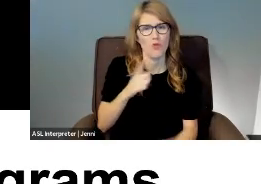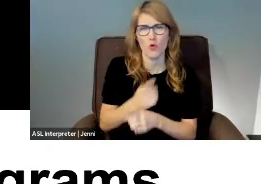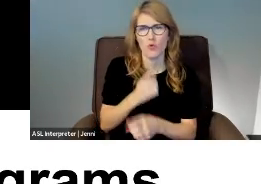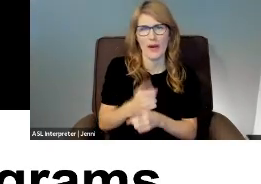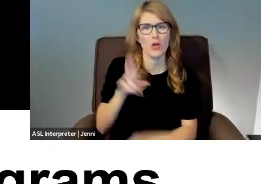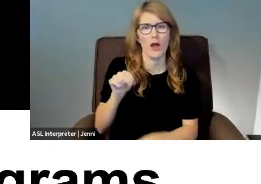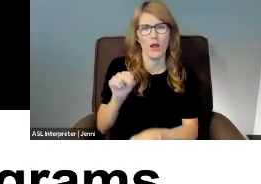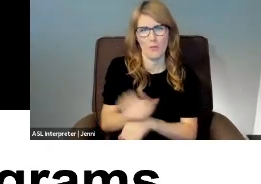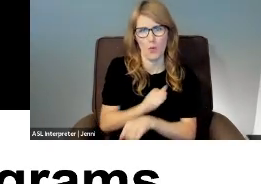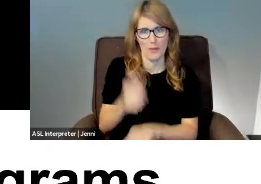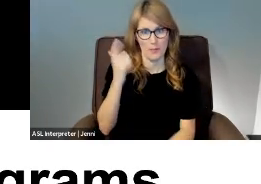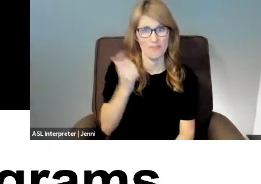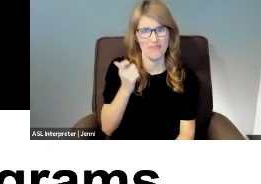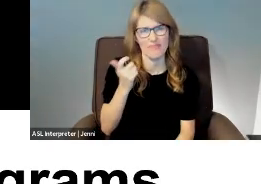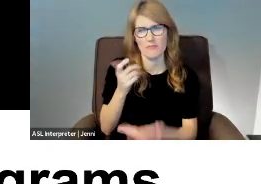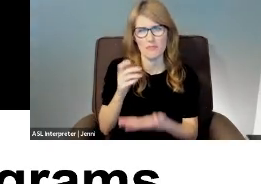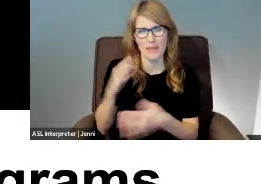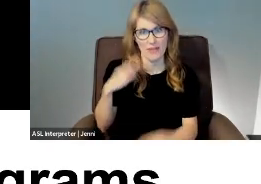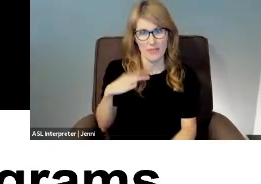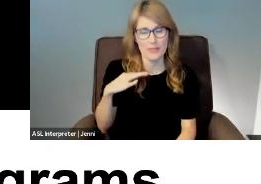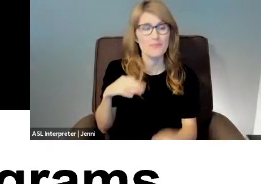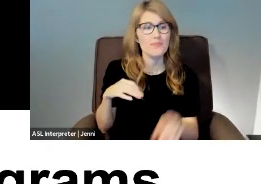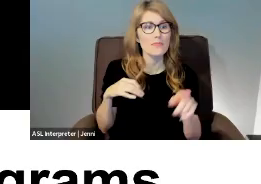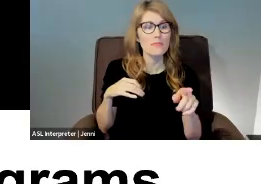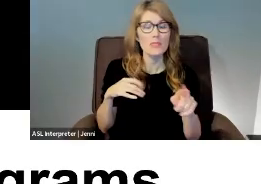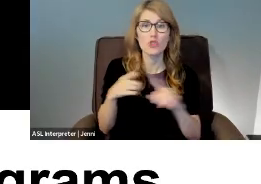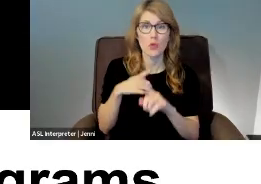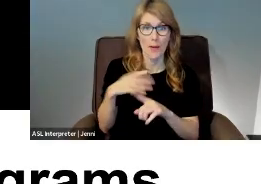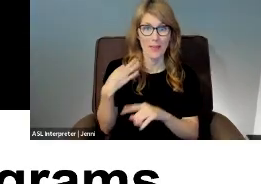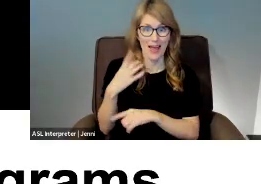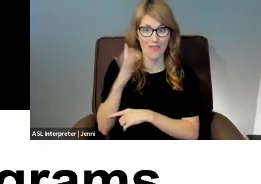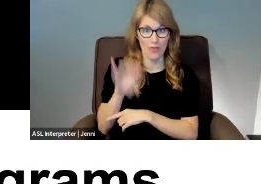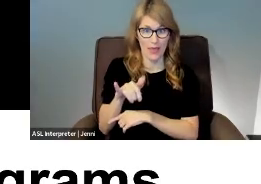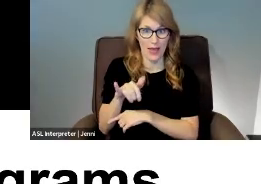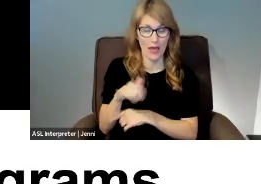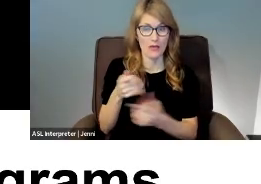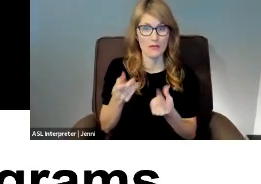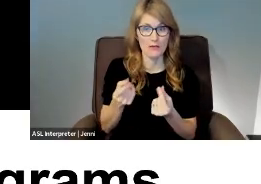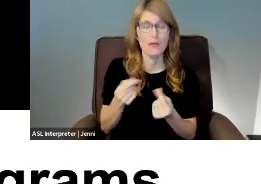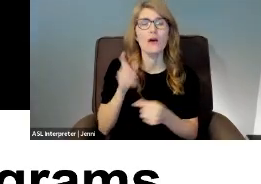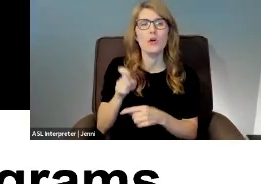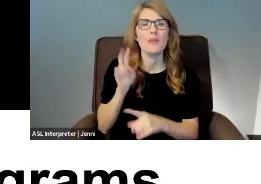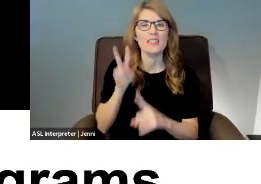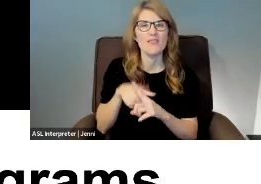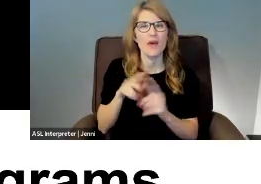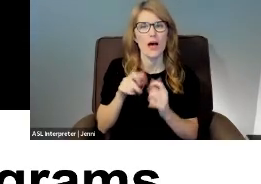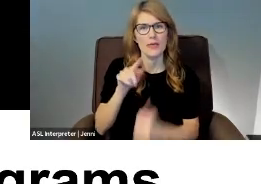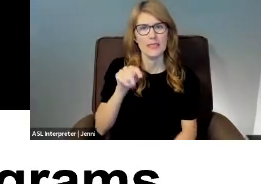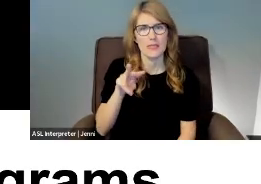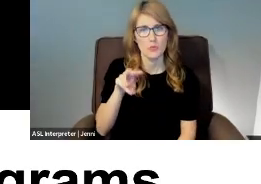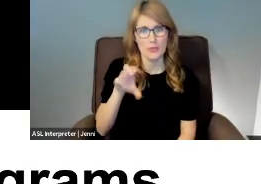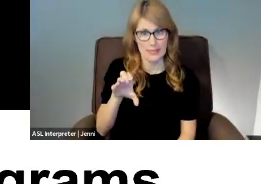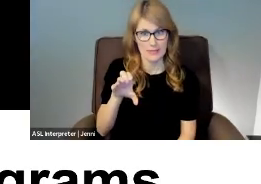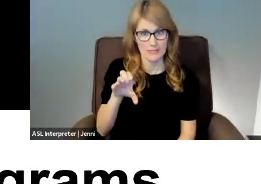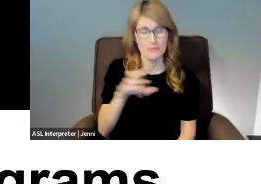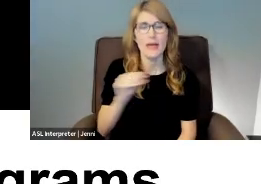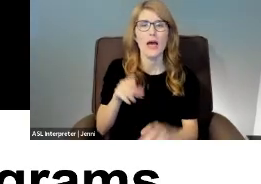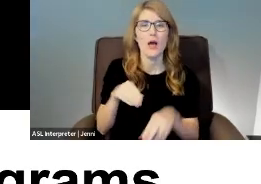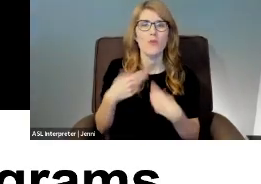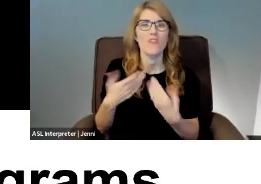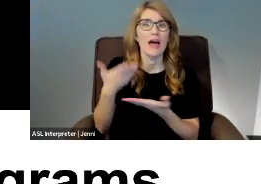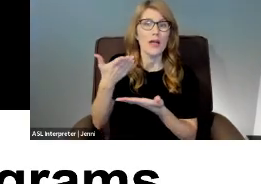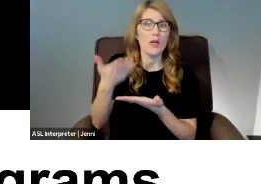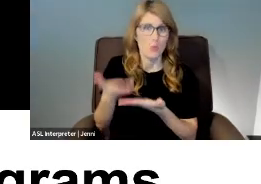unemployment benefits. And to apply for this assistance, you must file with TWC and provide proof